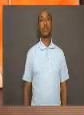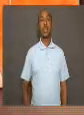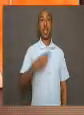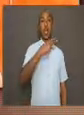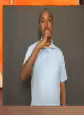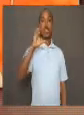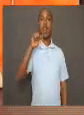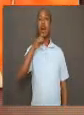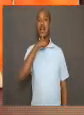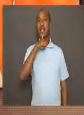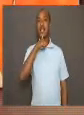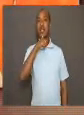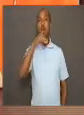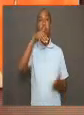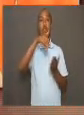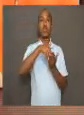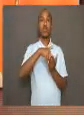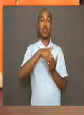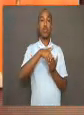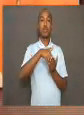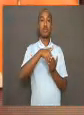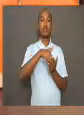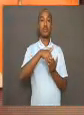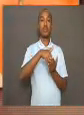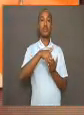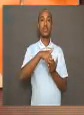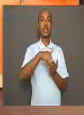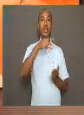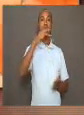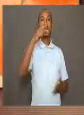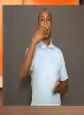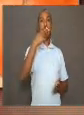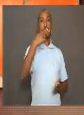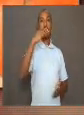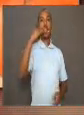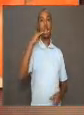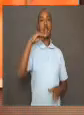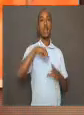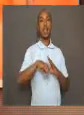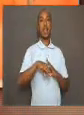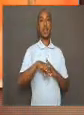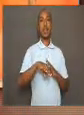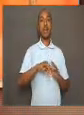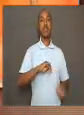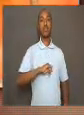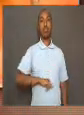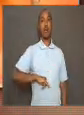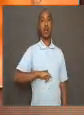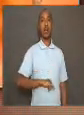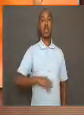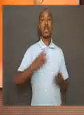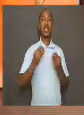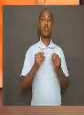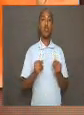Hydrochloric acid also maintains the pH level in our stomachs,